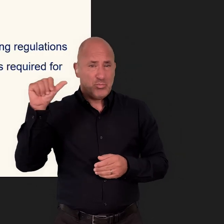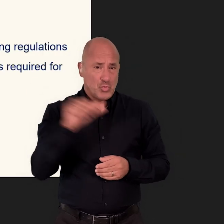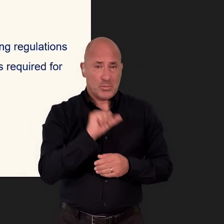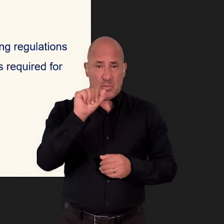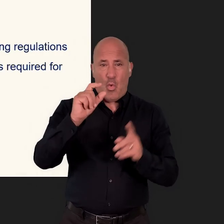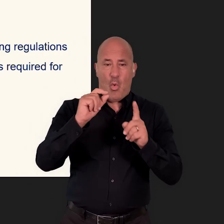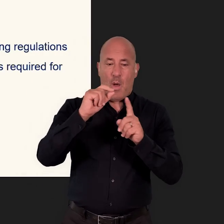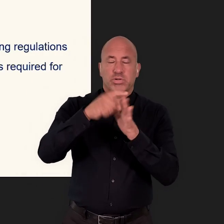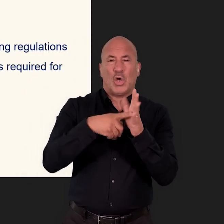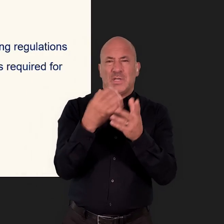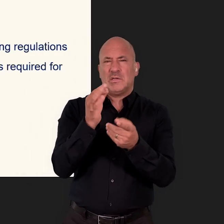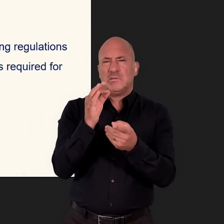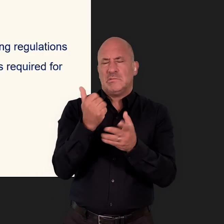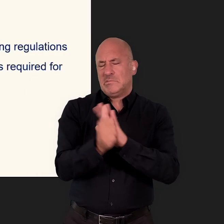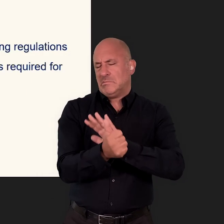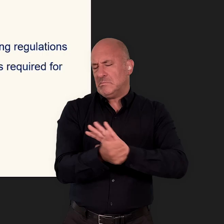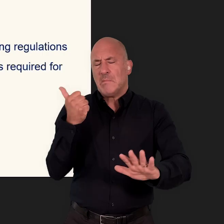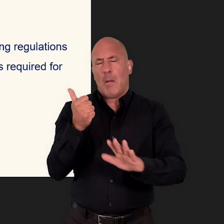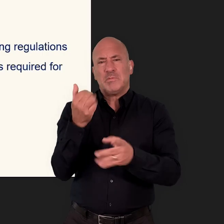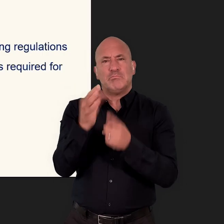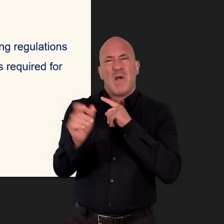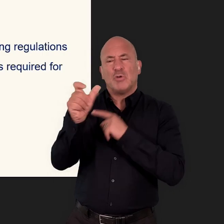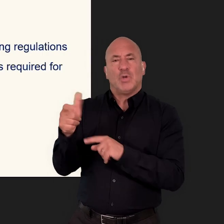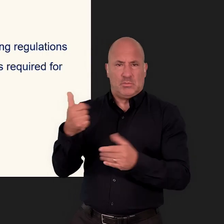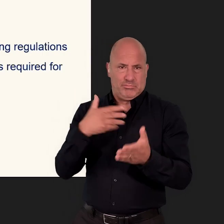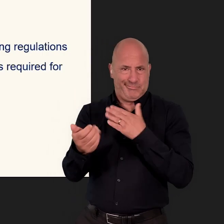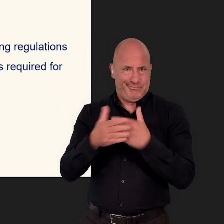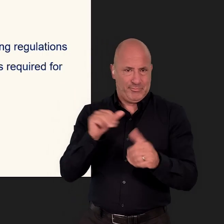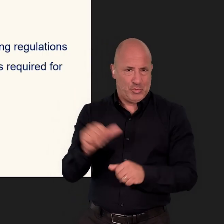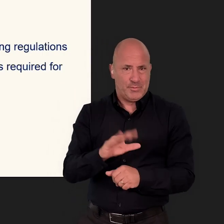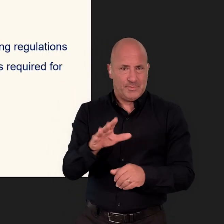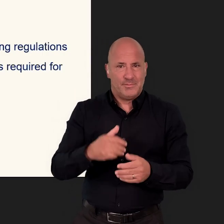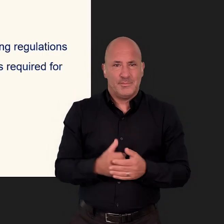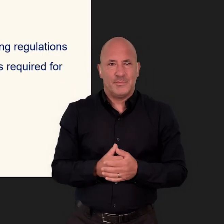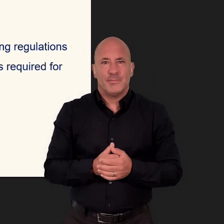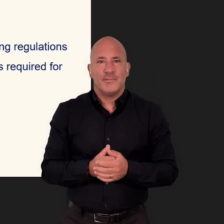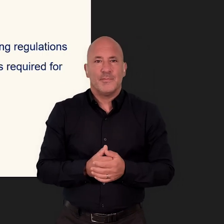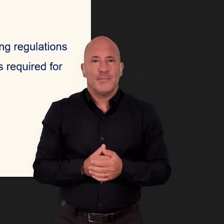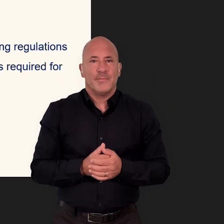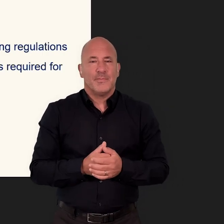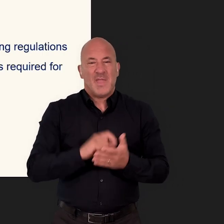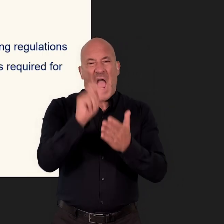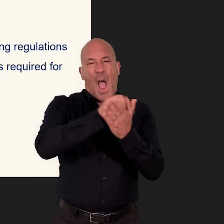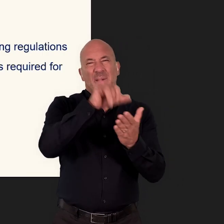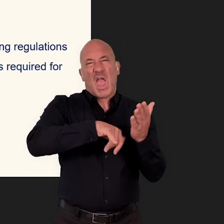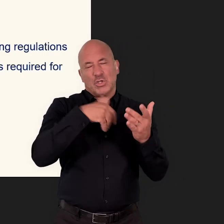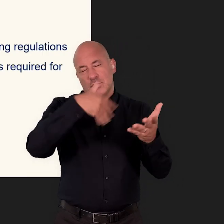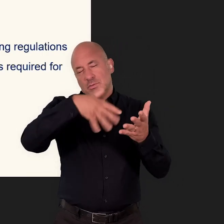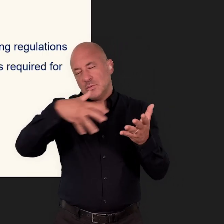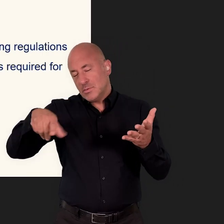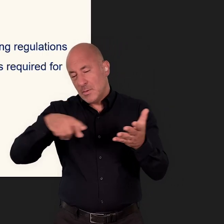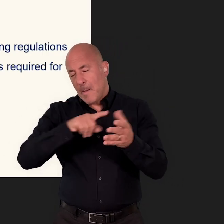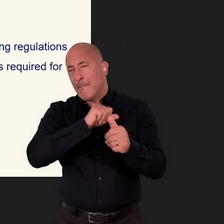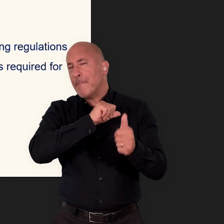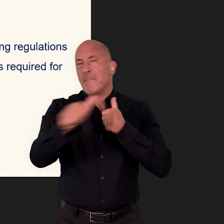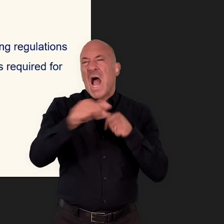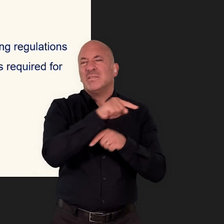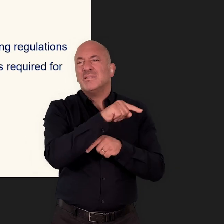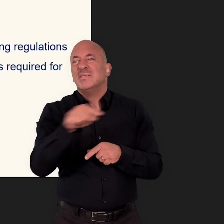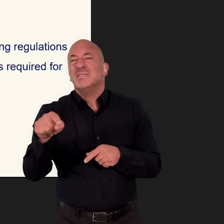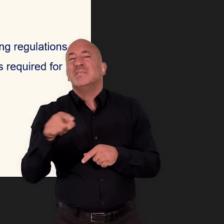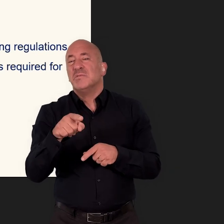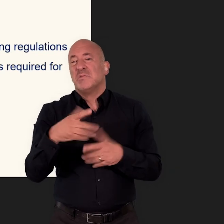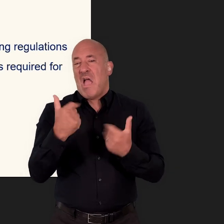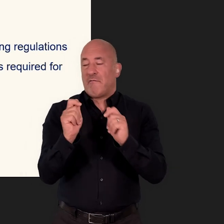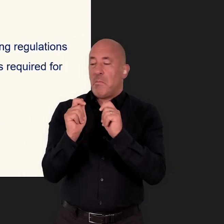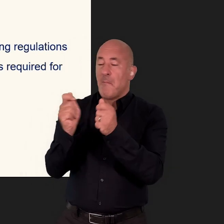The design specification and drawings should be handled by your project specialists. The strongest applications are